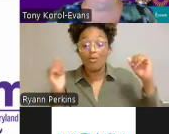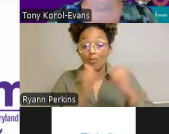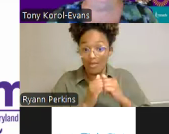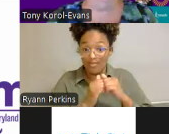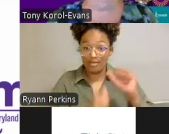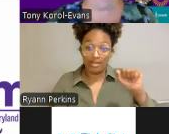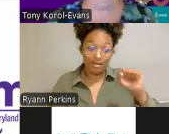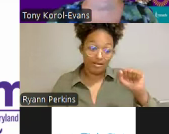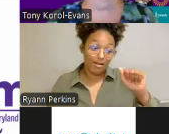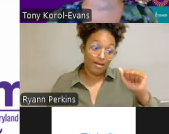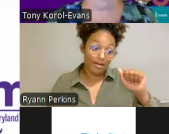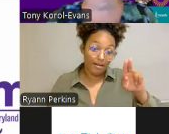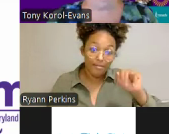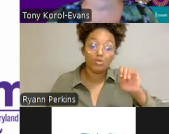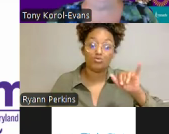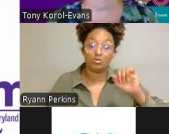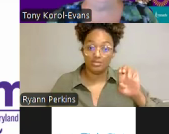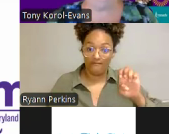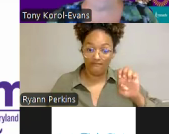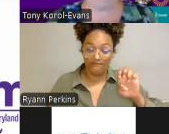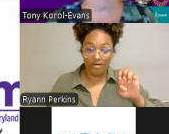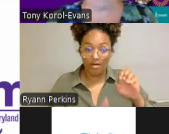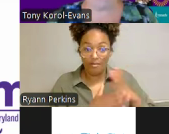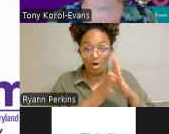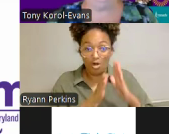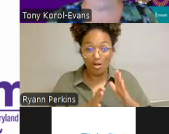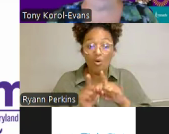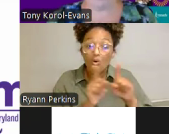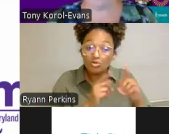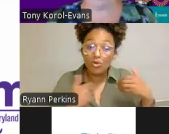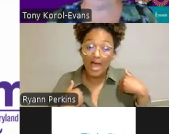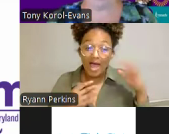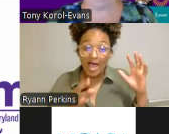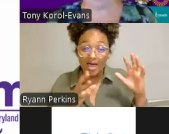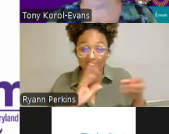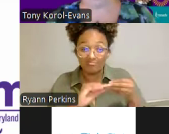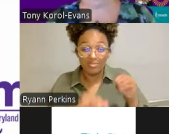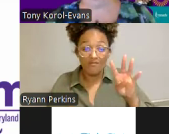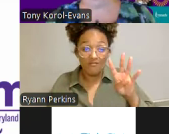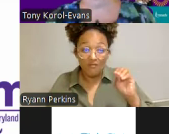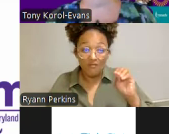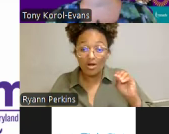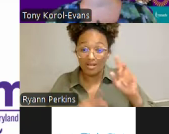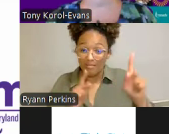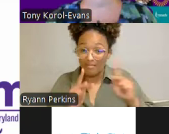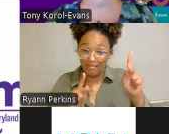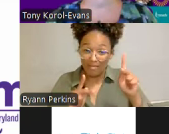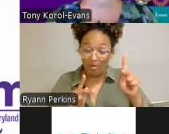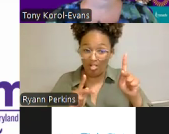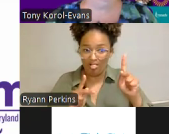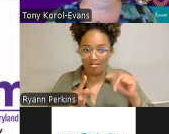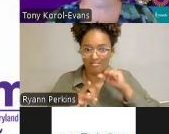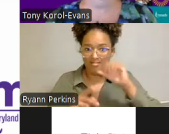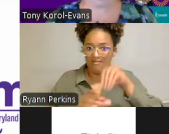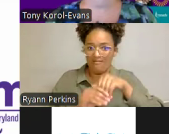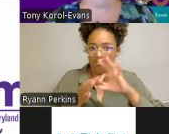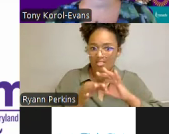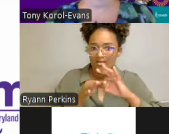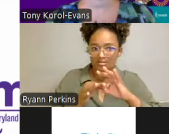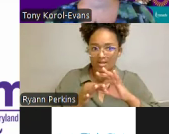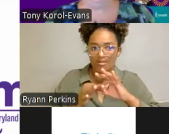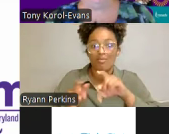partner, but that you had 40 bystanders killed and 50 perpetrators, because there's been a huge